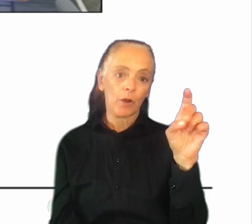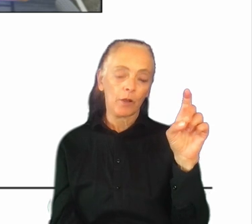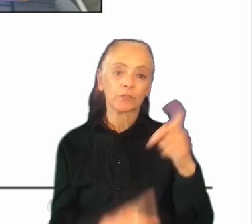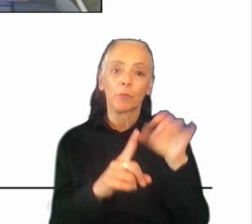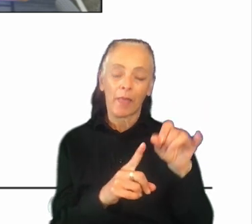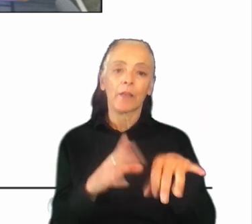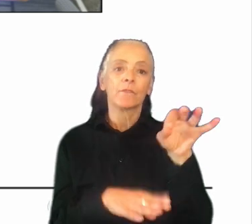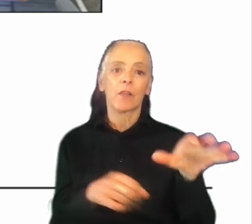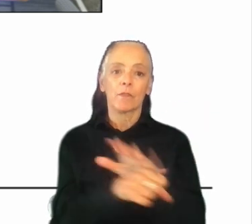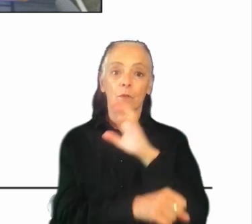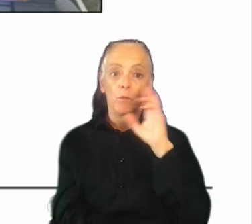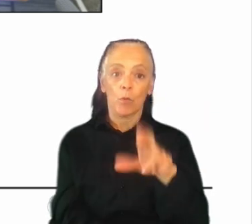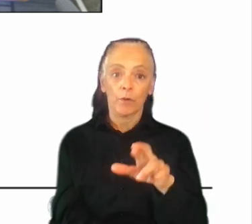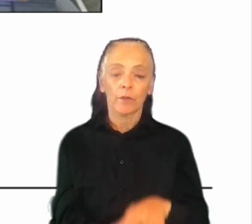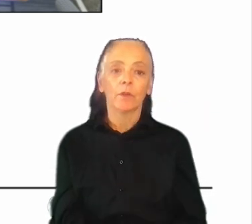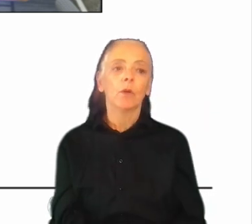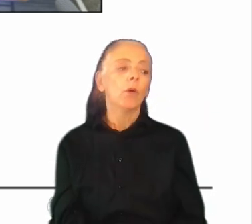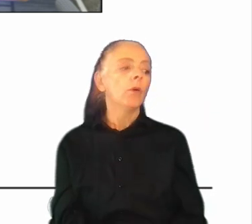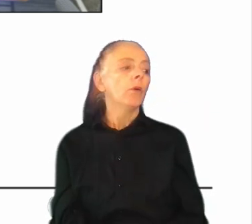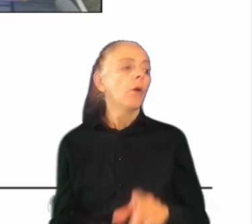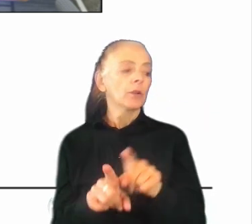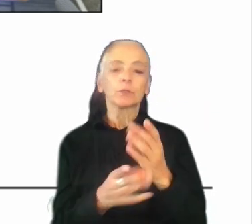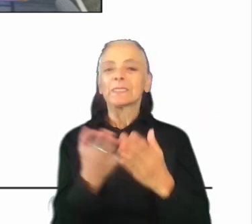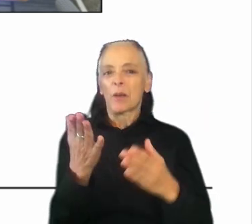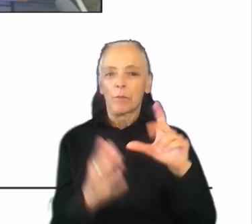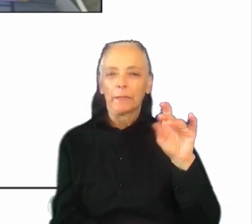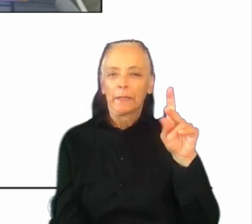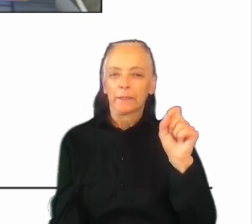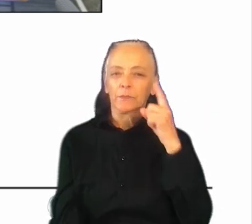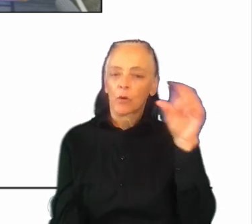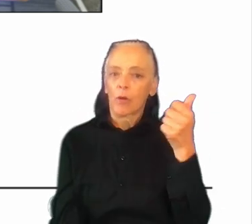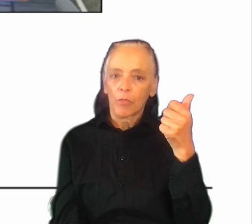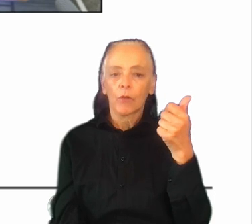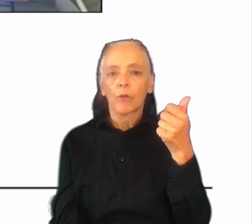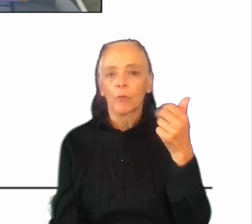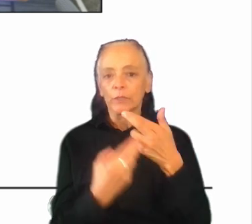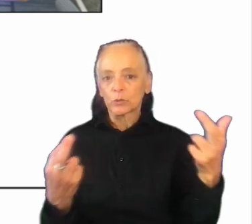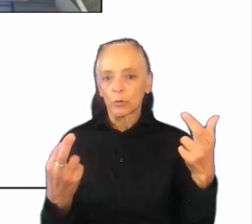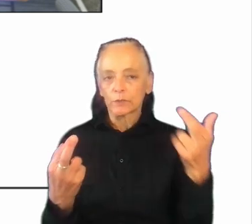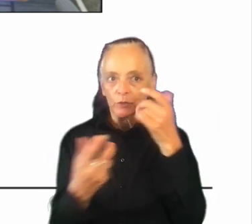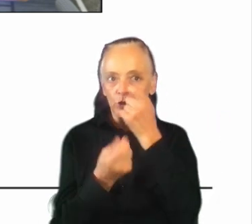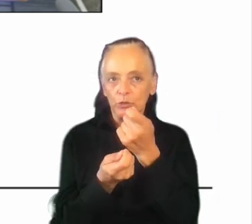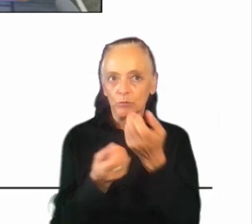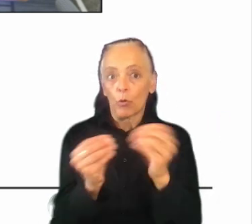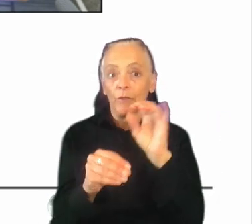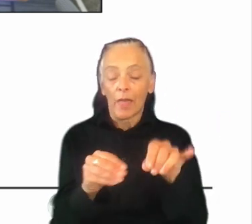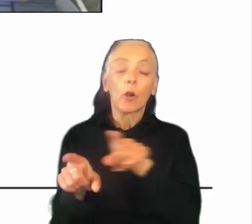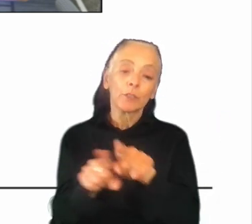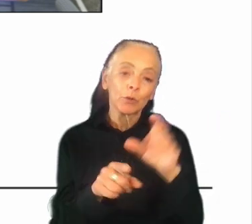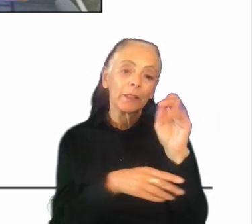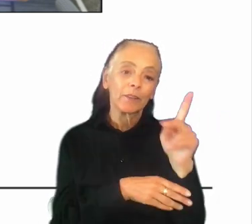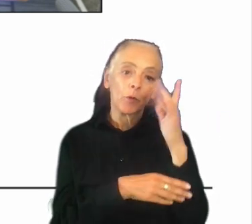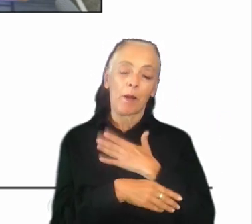find the full reports also some links to other resources if you're interested in doing more of this kind of thing both are linked to my book about how to